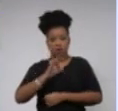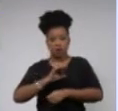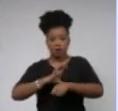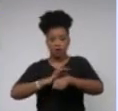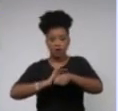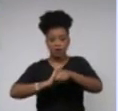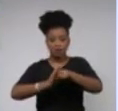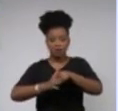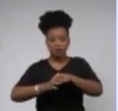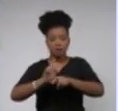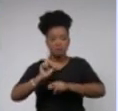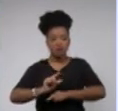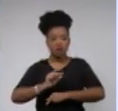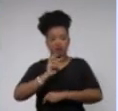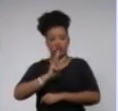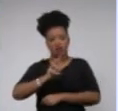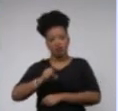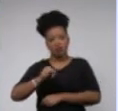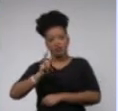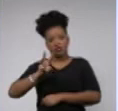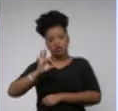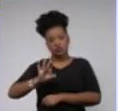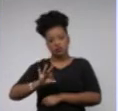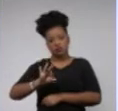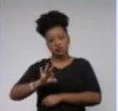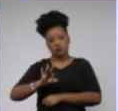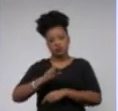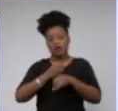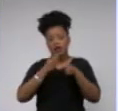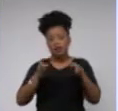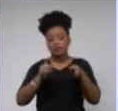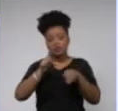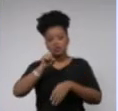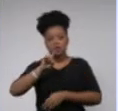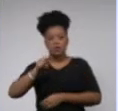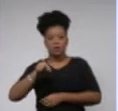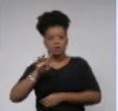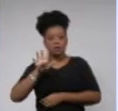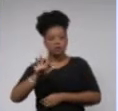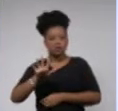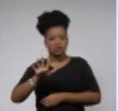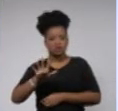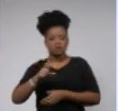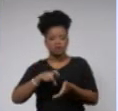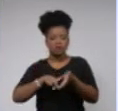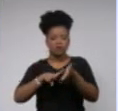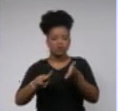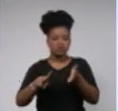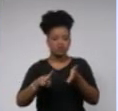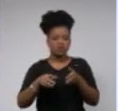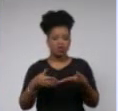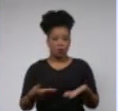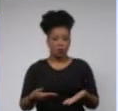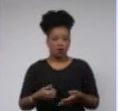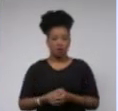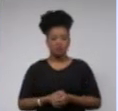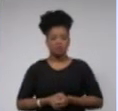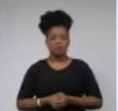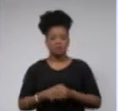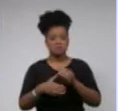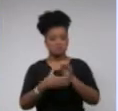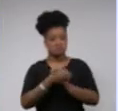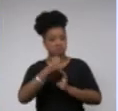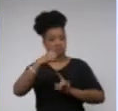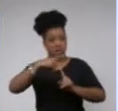color shows the territories which incidence rate is lower than 3.31. We placed in here